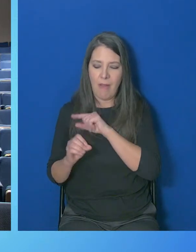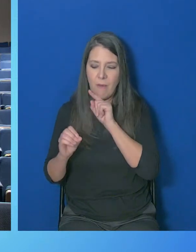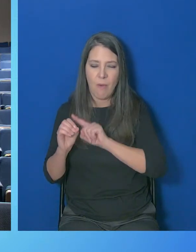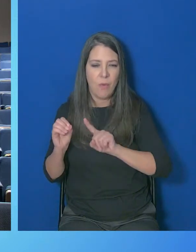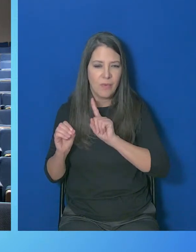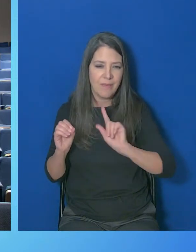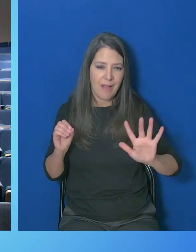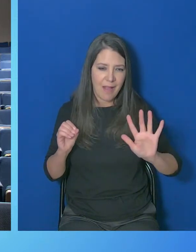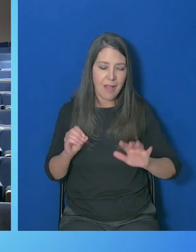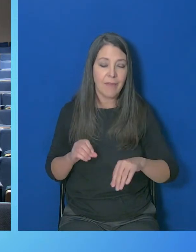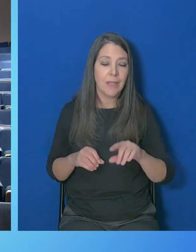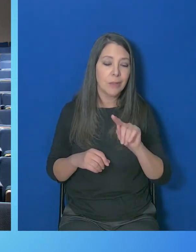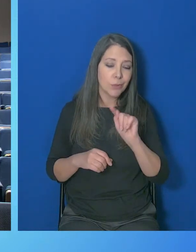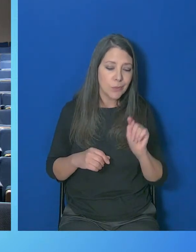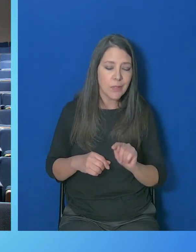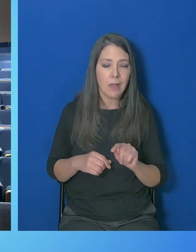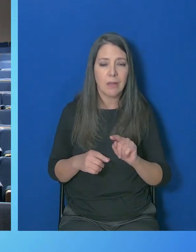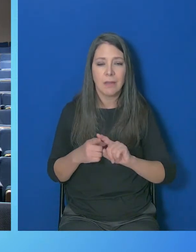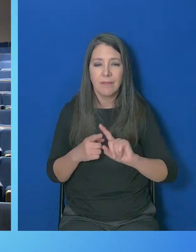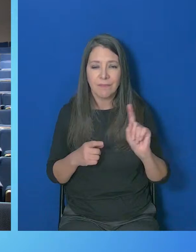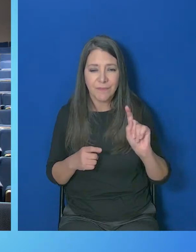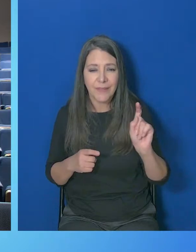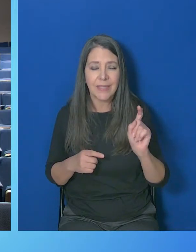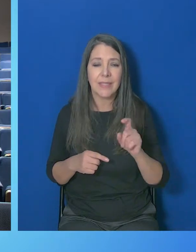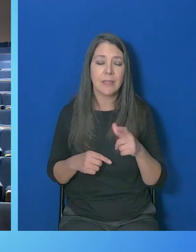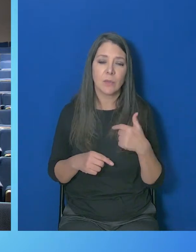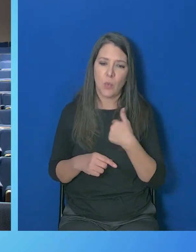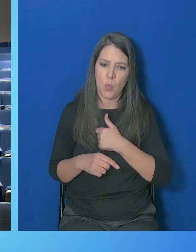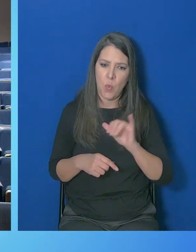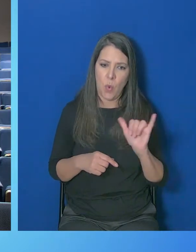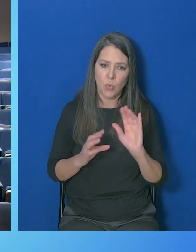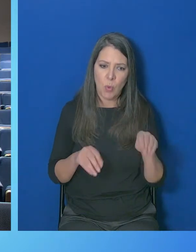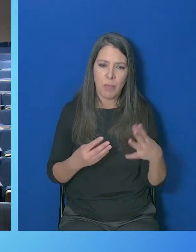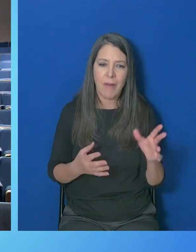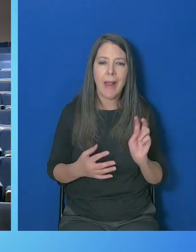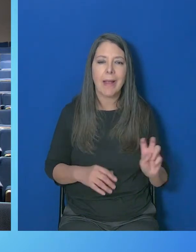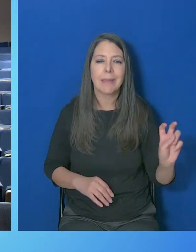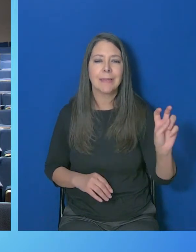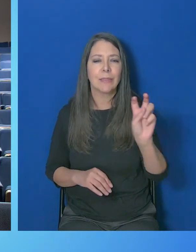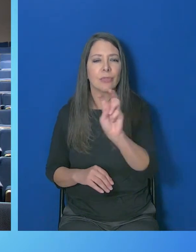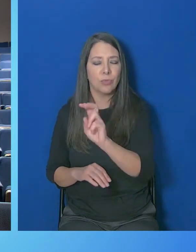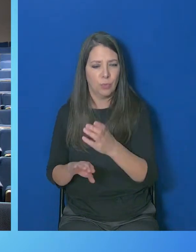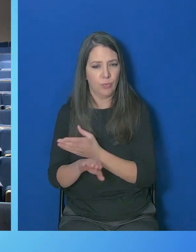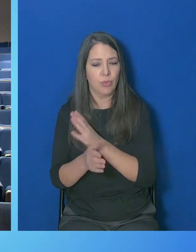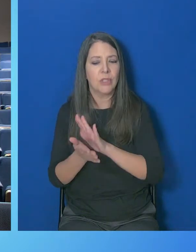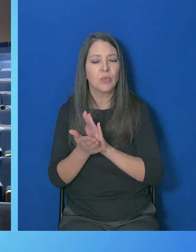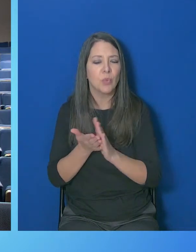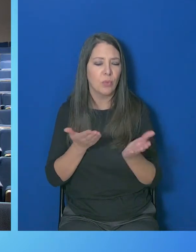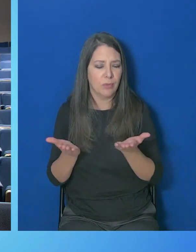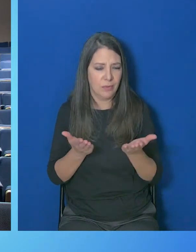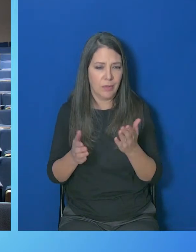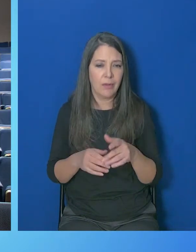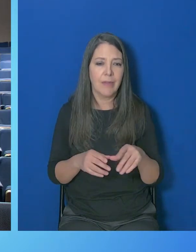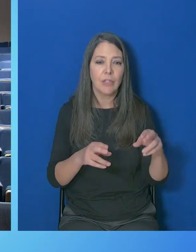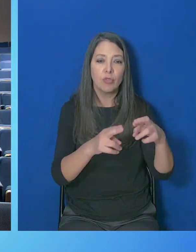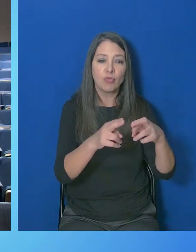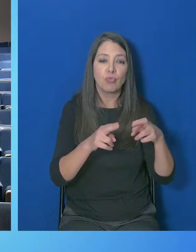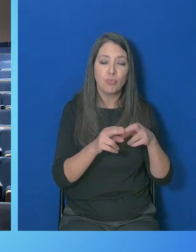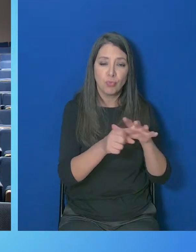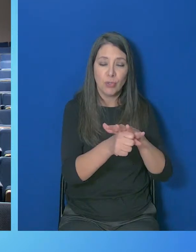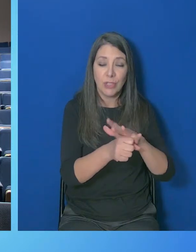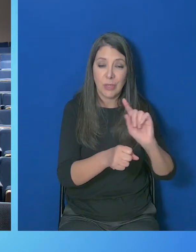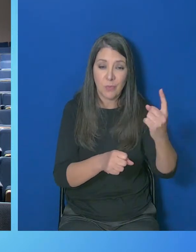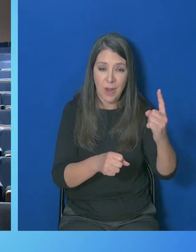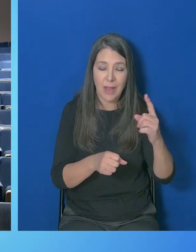Tucson metropolitan areas. And in addition, we provide itinerant preschool services to Region 1 in northern